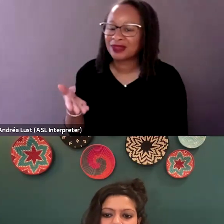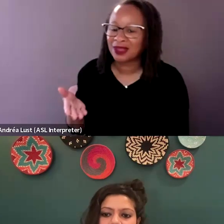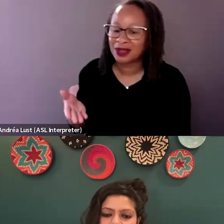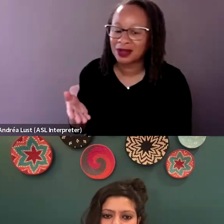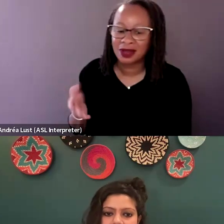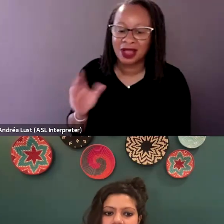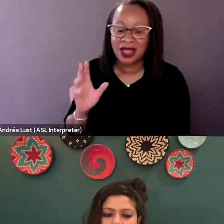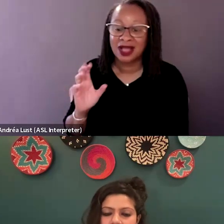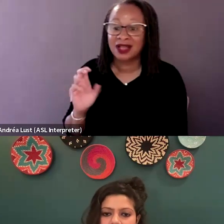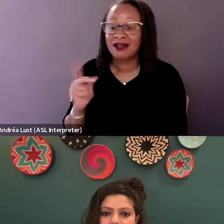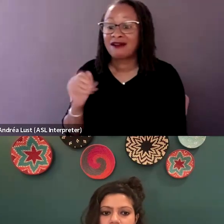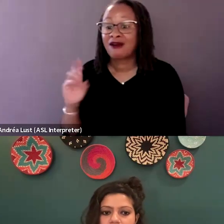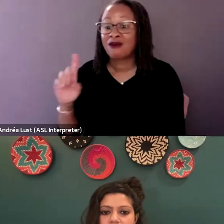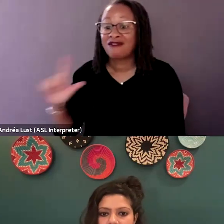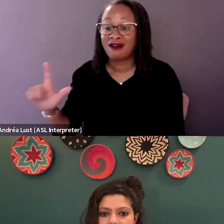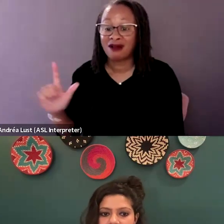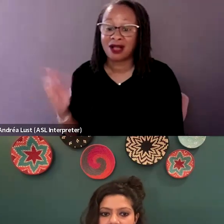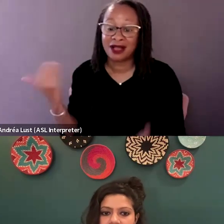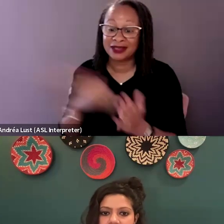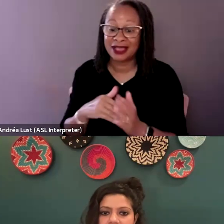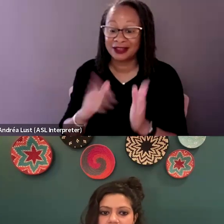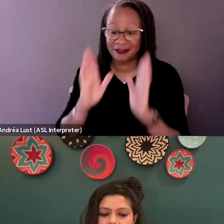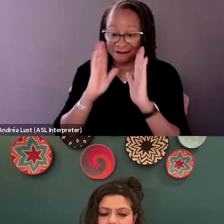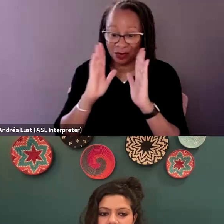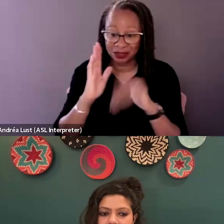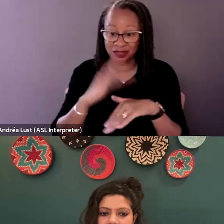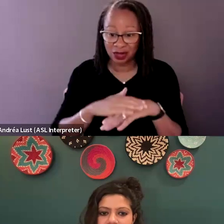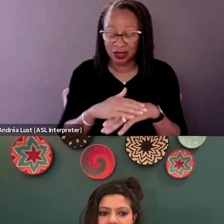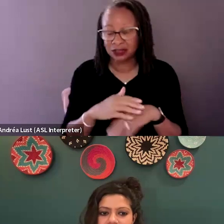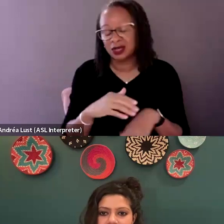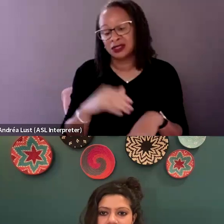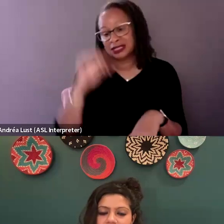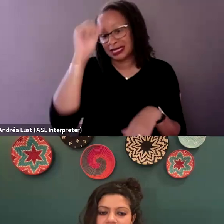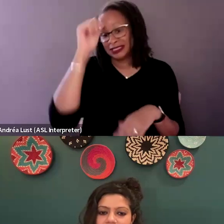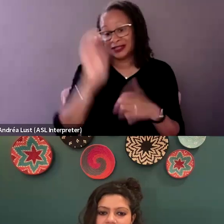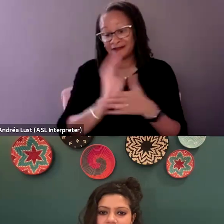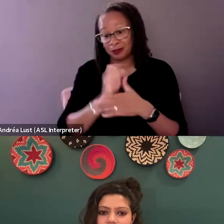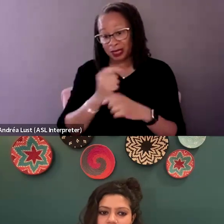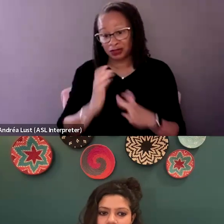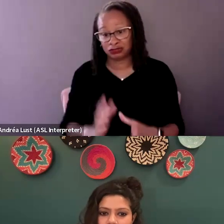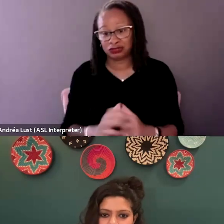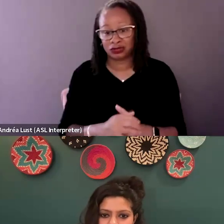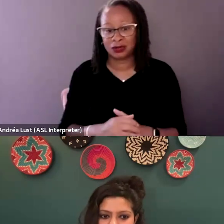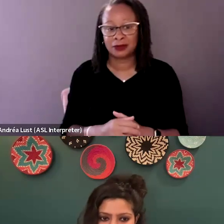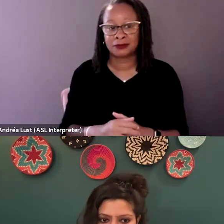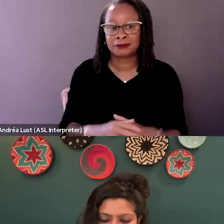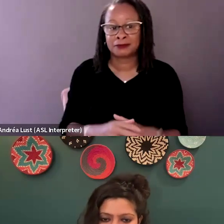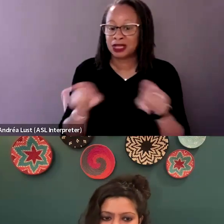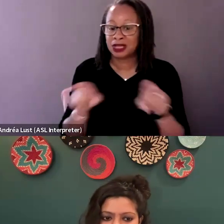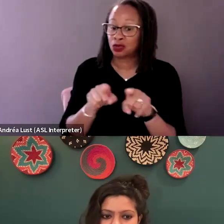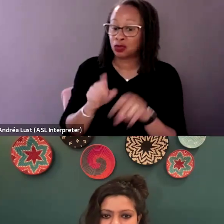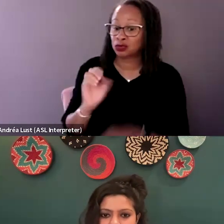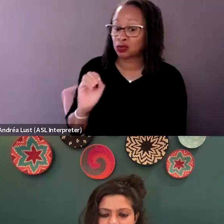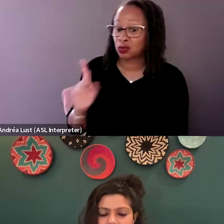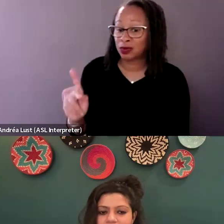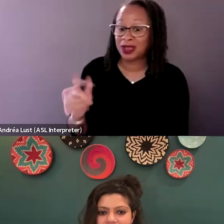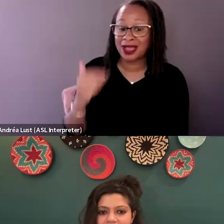Firstly, that's obviously a very transient thing. That's a kind of spotlight that, goes off like this. So it's not like,